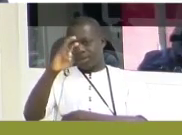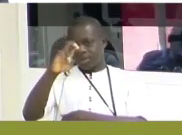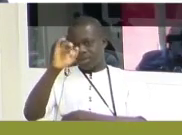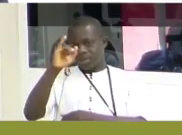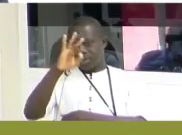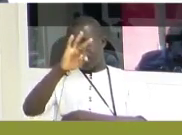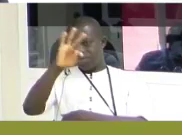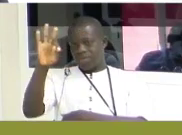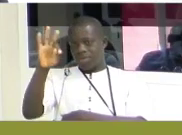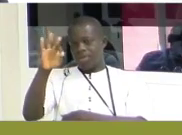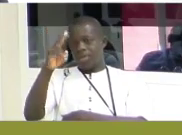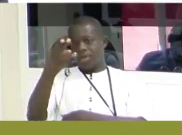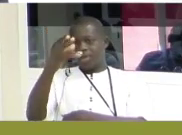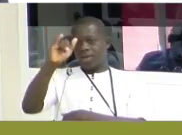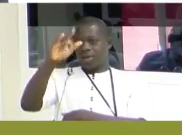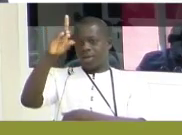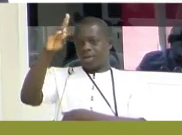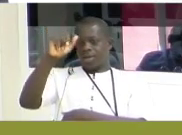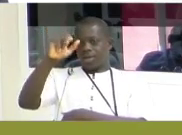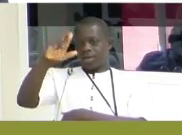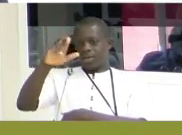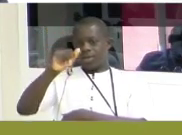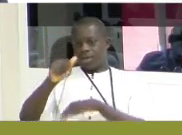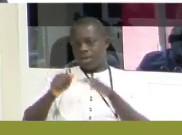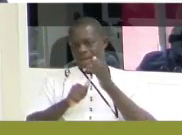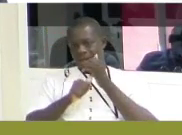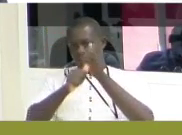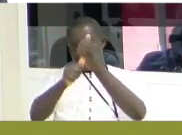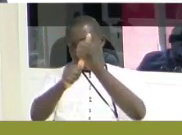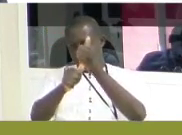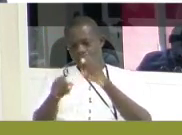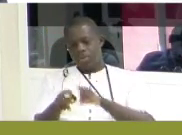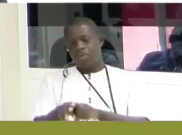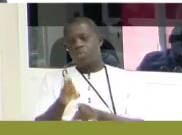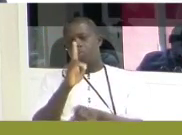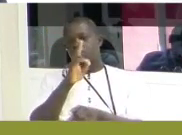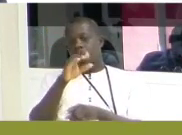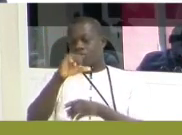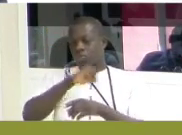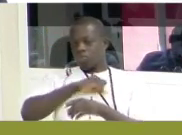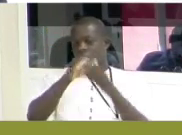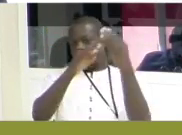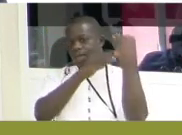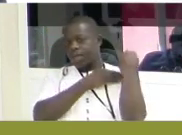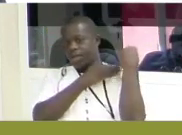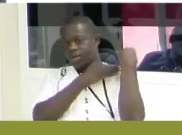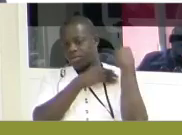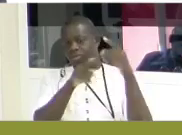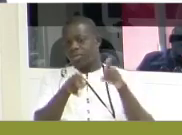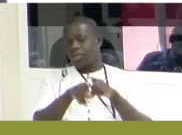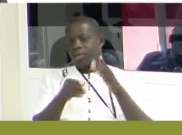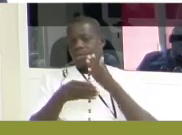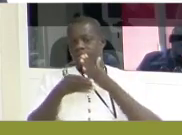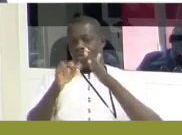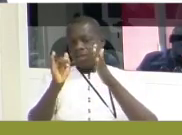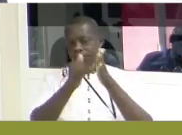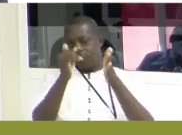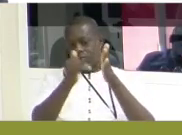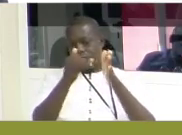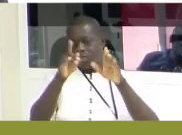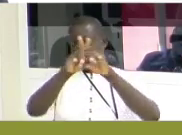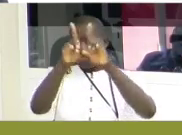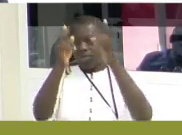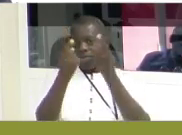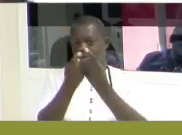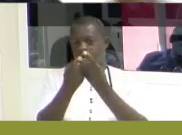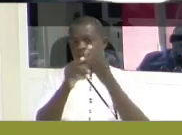they used to have a lot of Hydras. But Samba Sow was the head of this investigations department, and he's in charge of the cell. So the cell